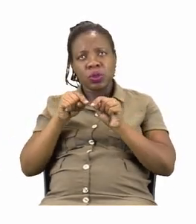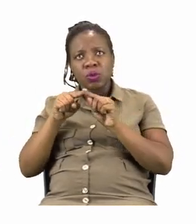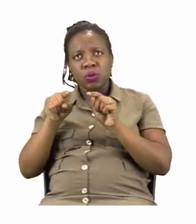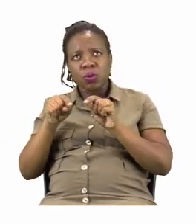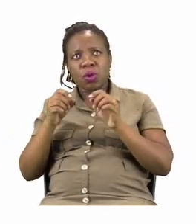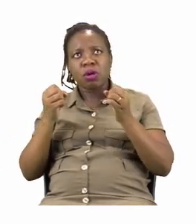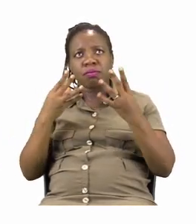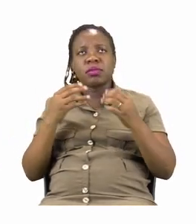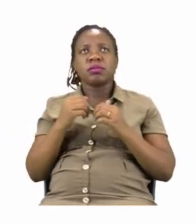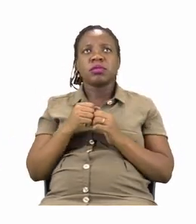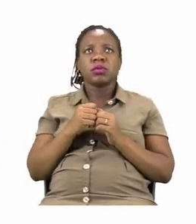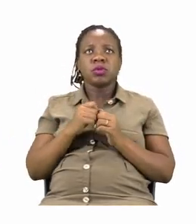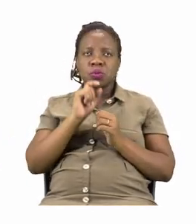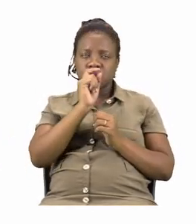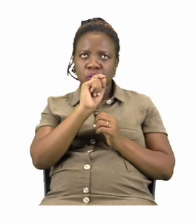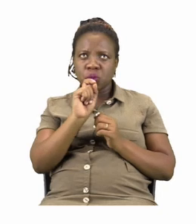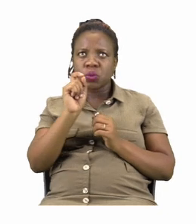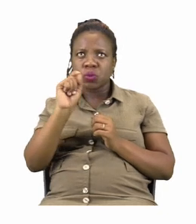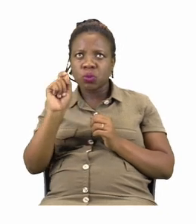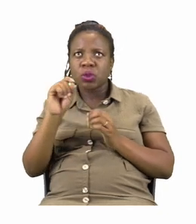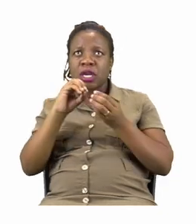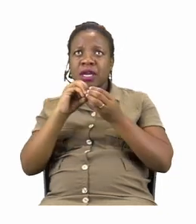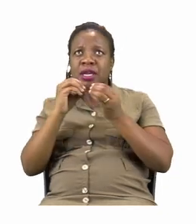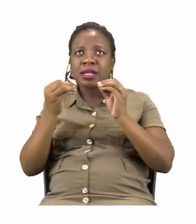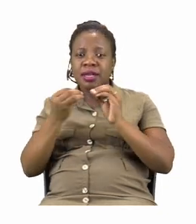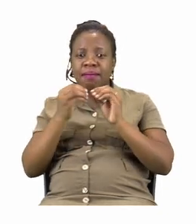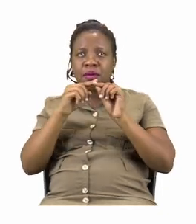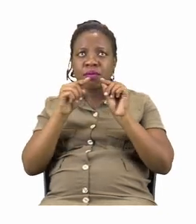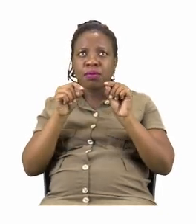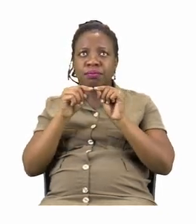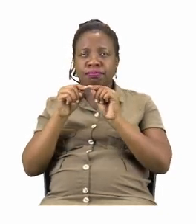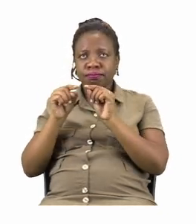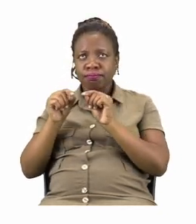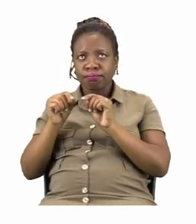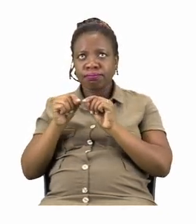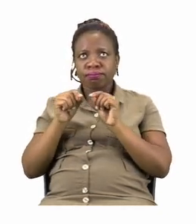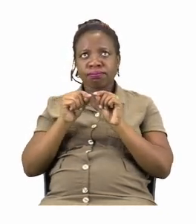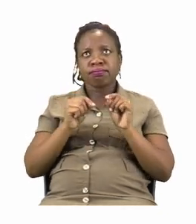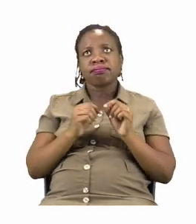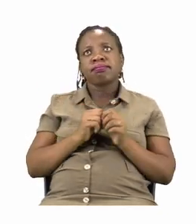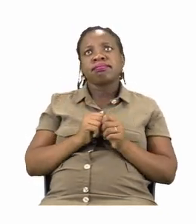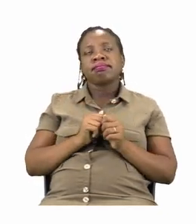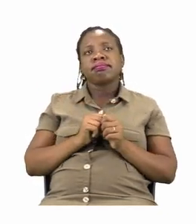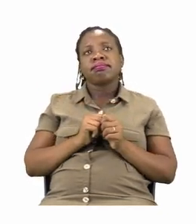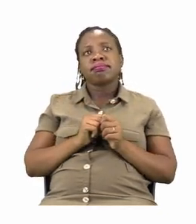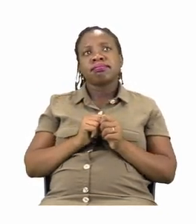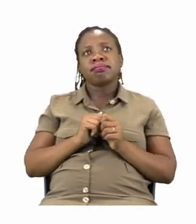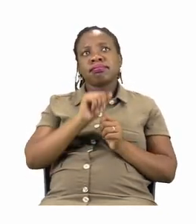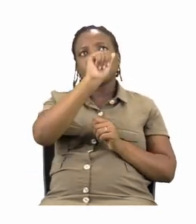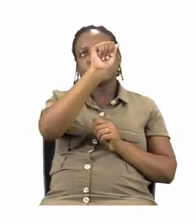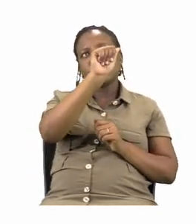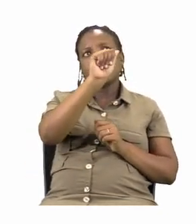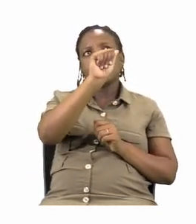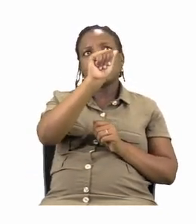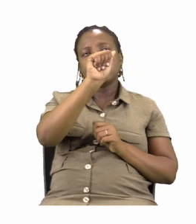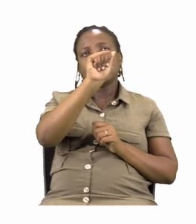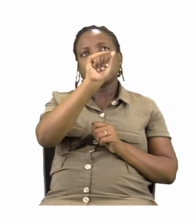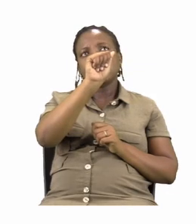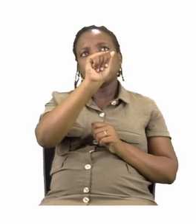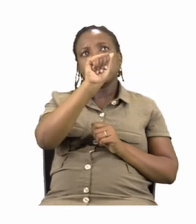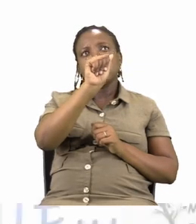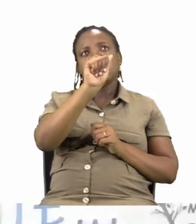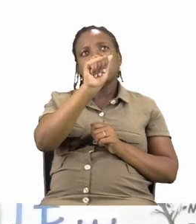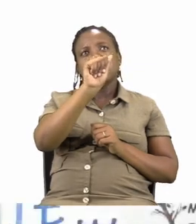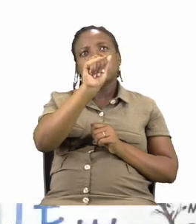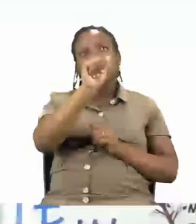has that many squares. Now let's quickly do A together. So on the board I have A,